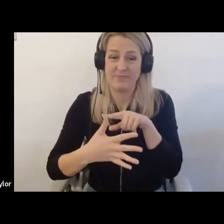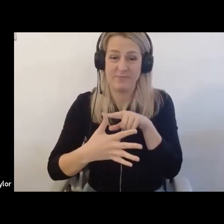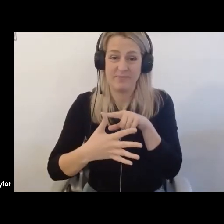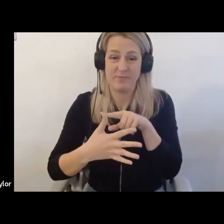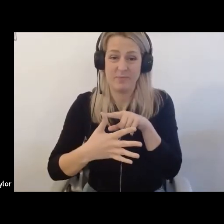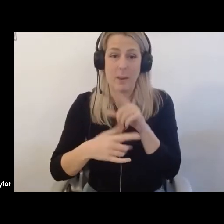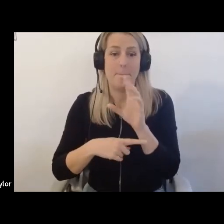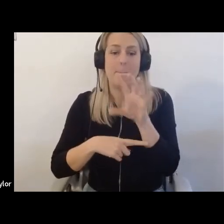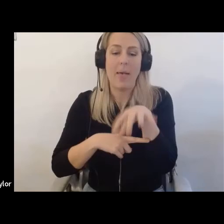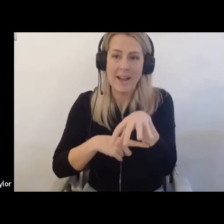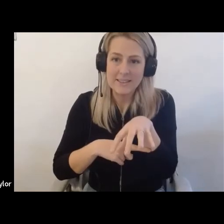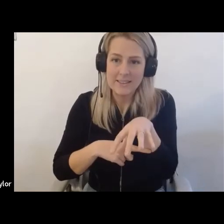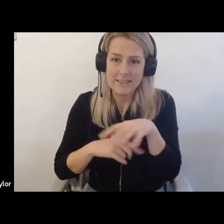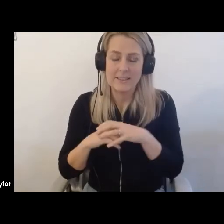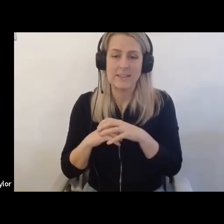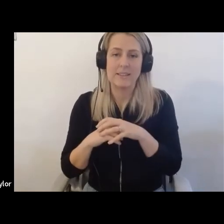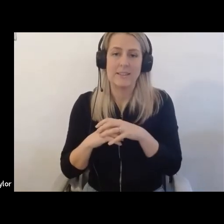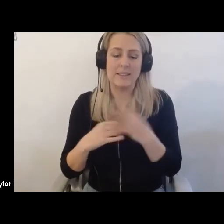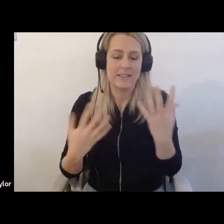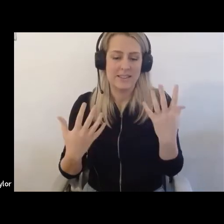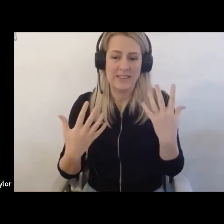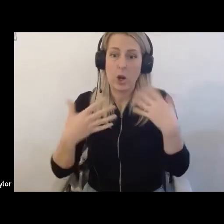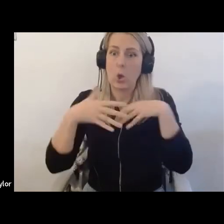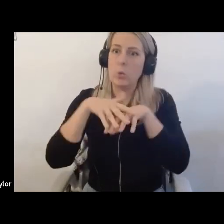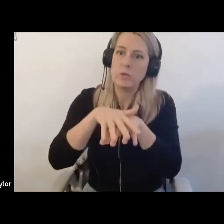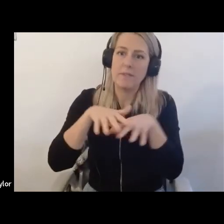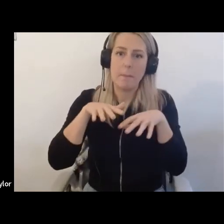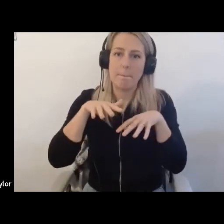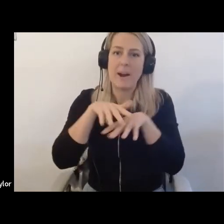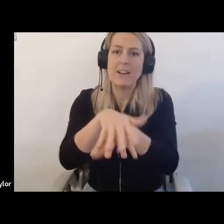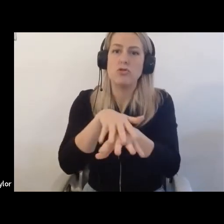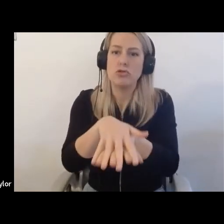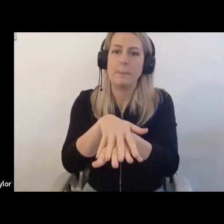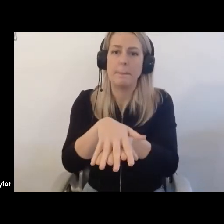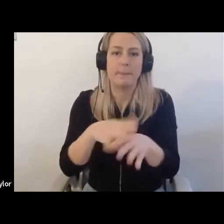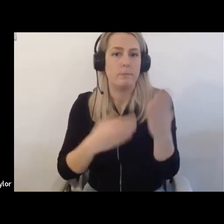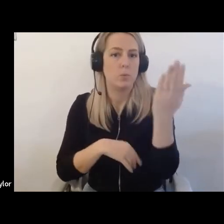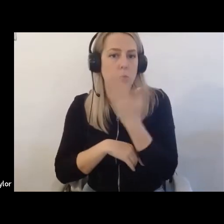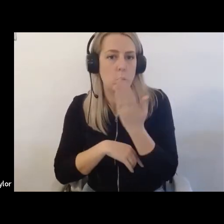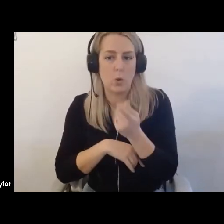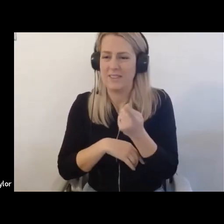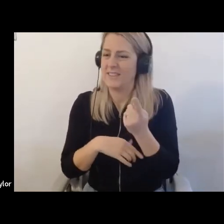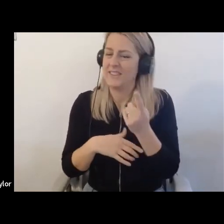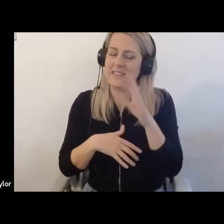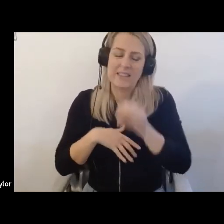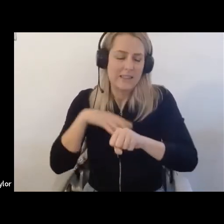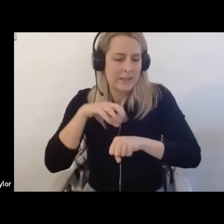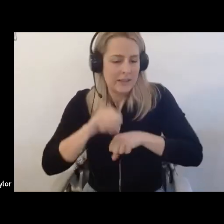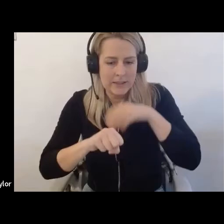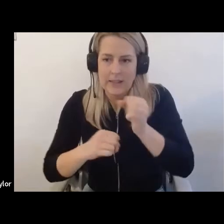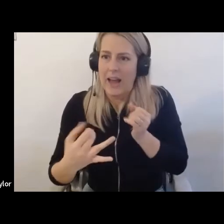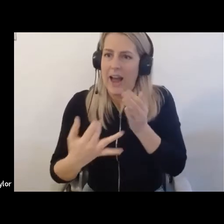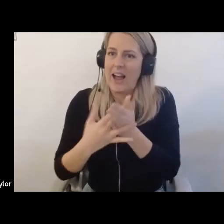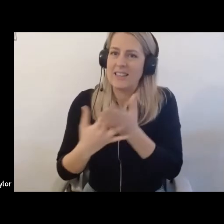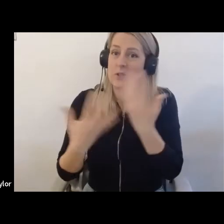schools, we know, struggle to access the necessary equipment that students with disabilities need.